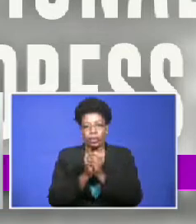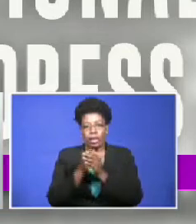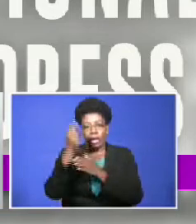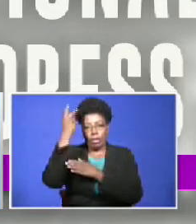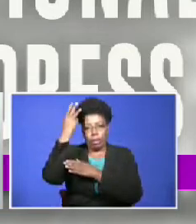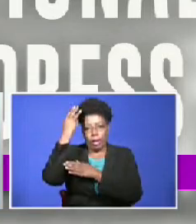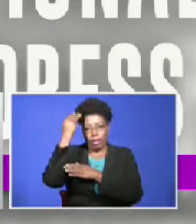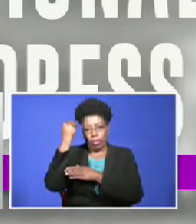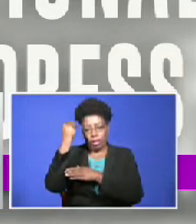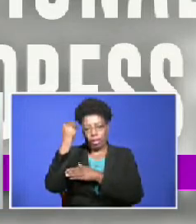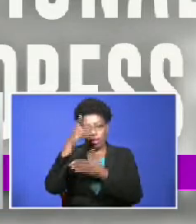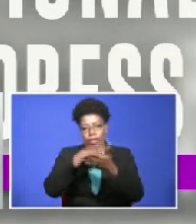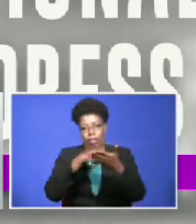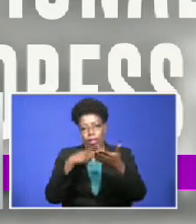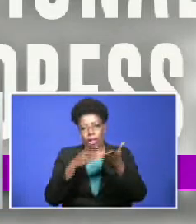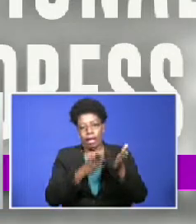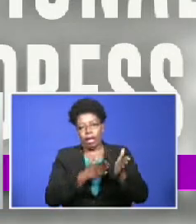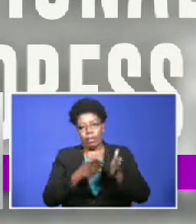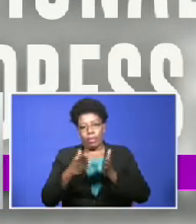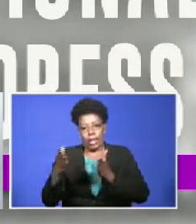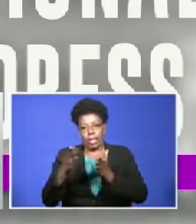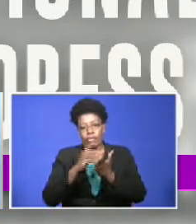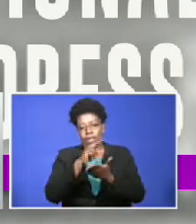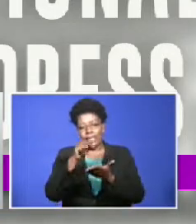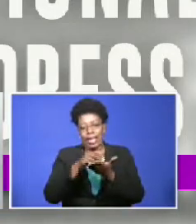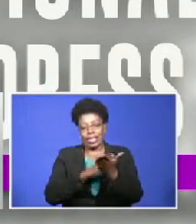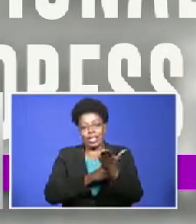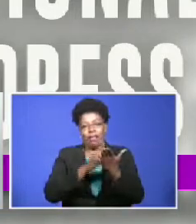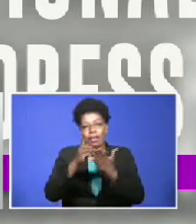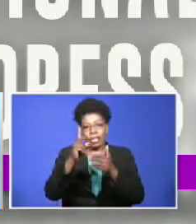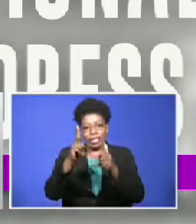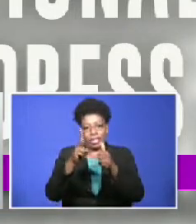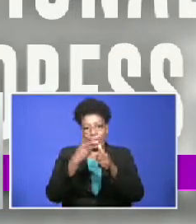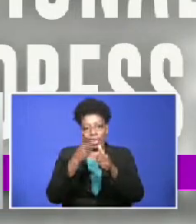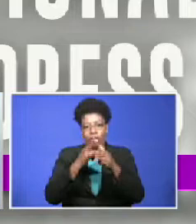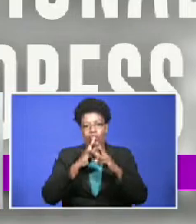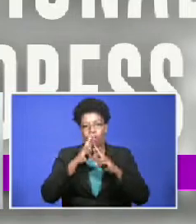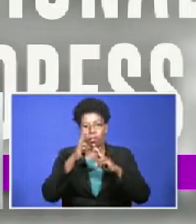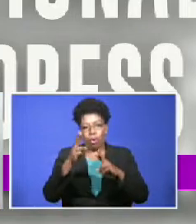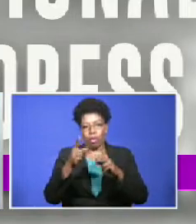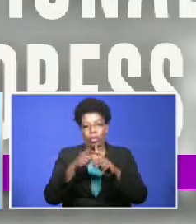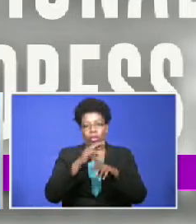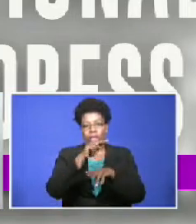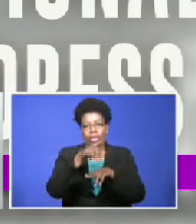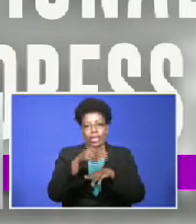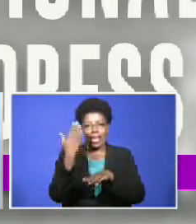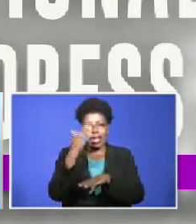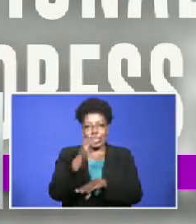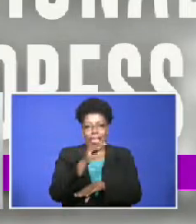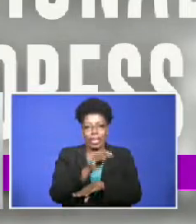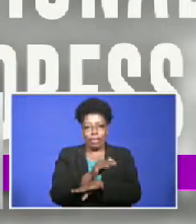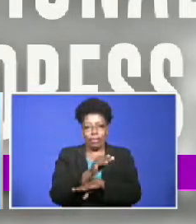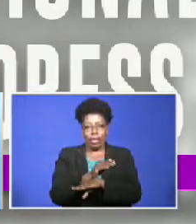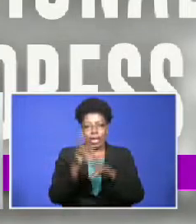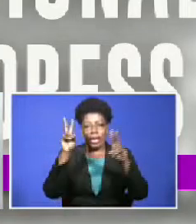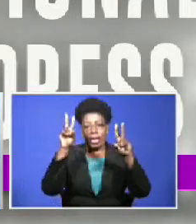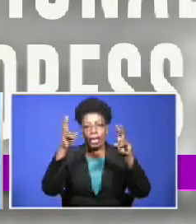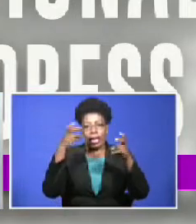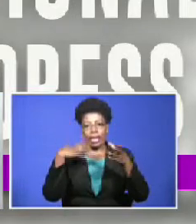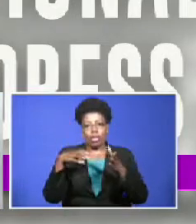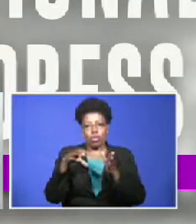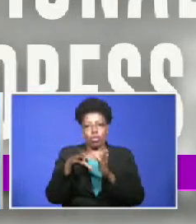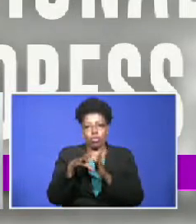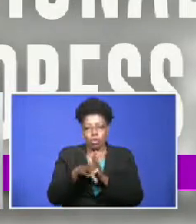Well, the Prime Minister detailing plans for national development in his second national report to the nation last evening. He highlighted crime